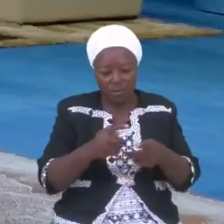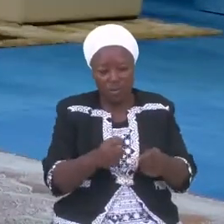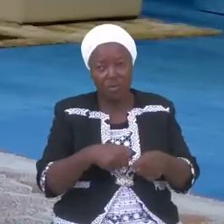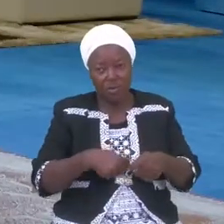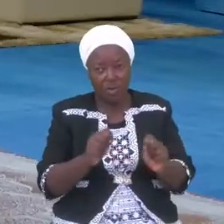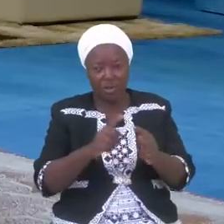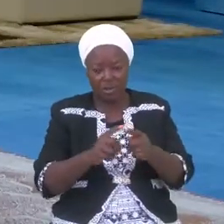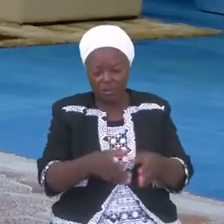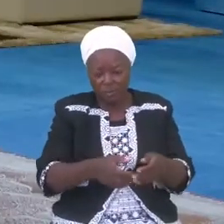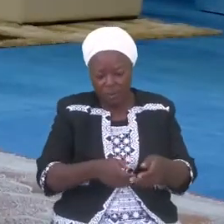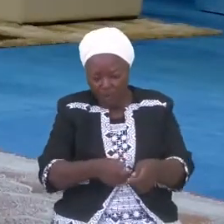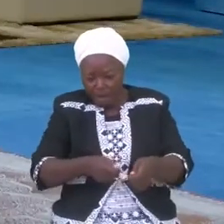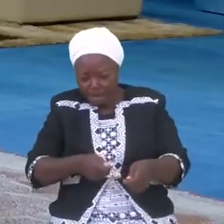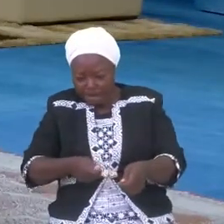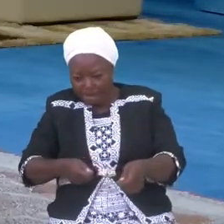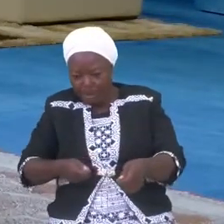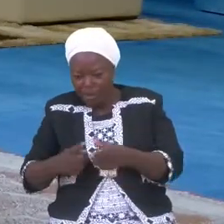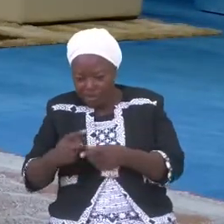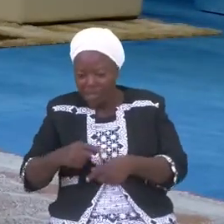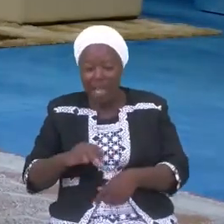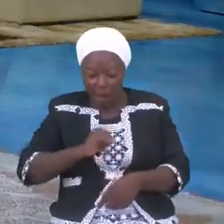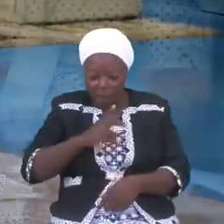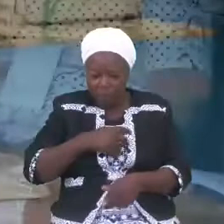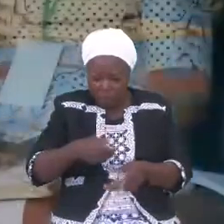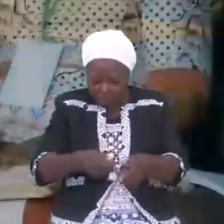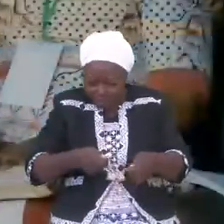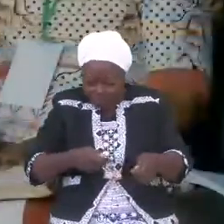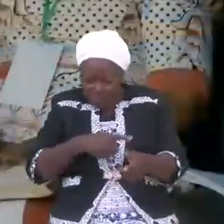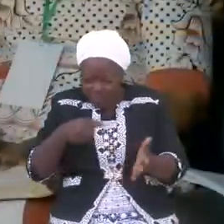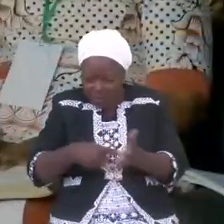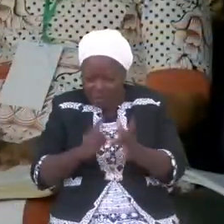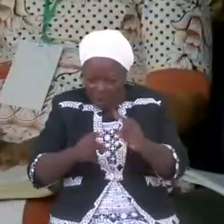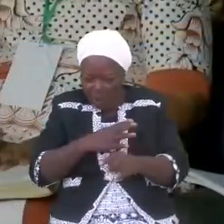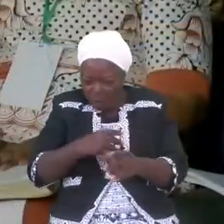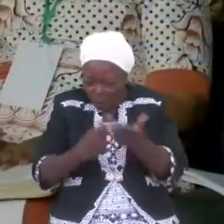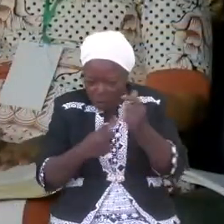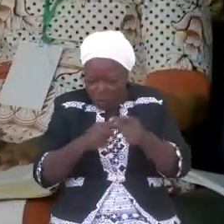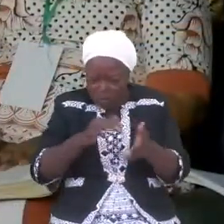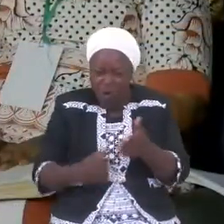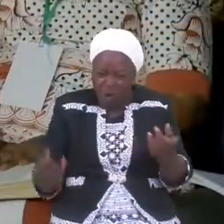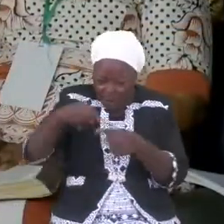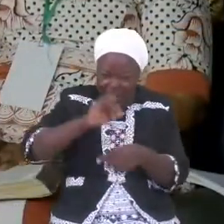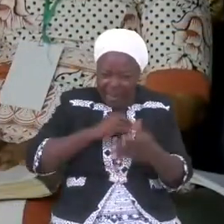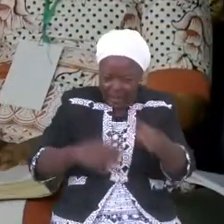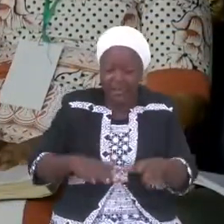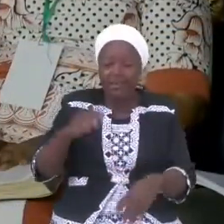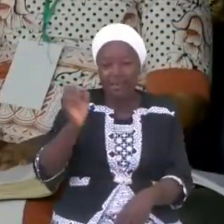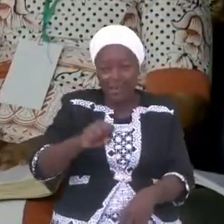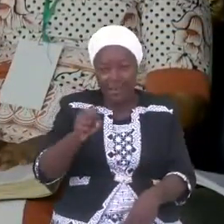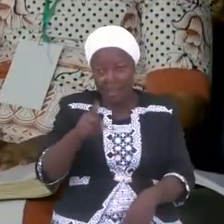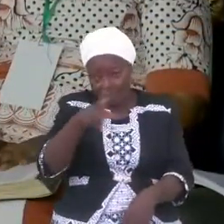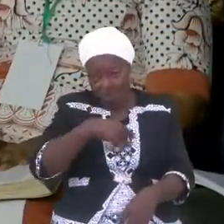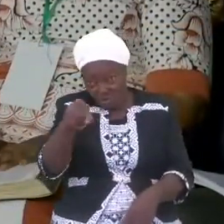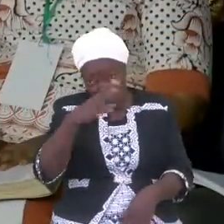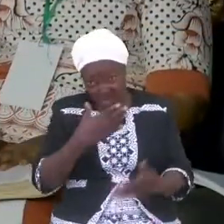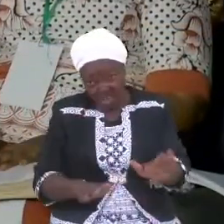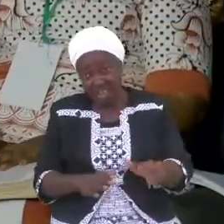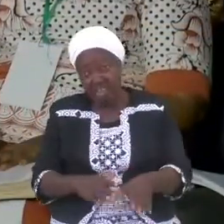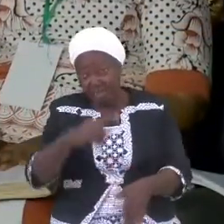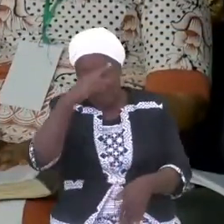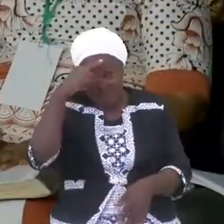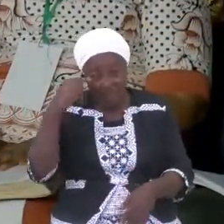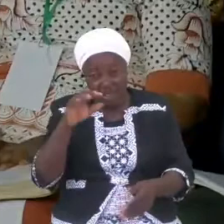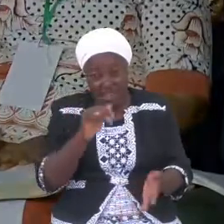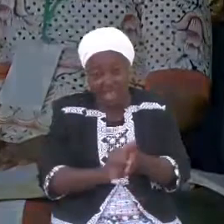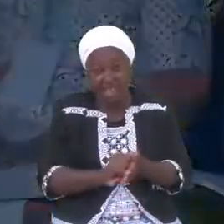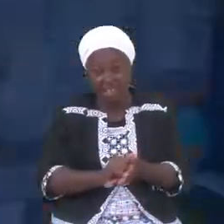said, this one, I will hold on to this one till I die. Yes, and he will die. Because the hunter